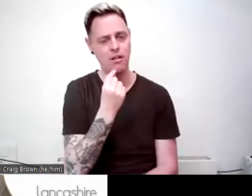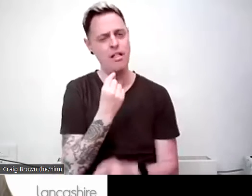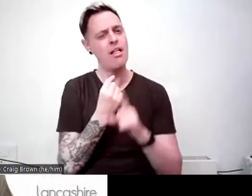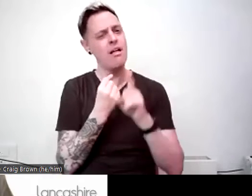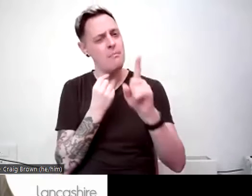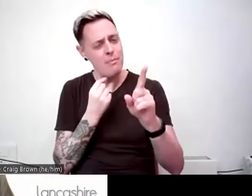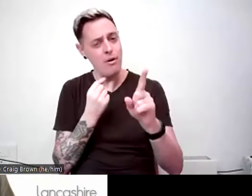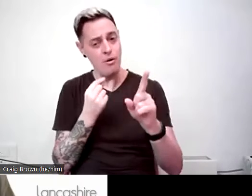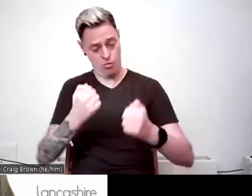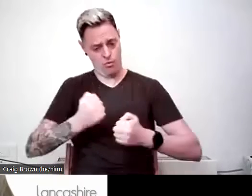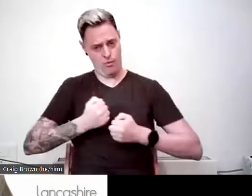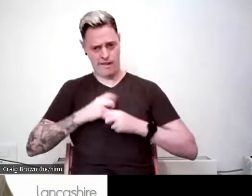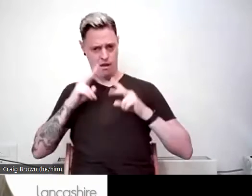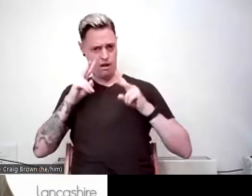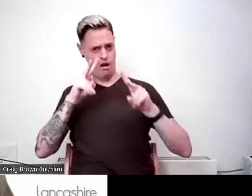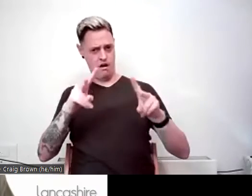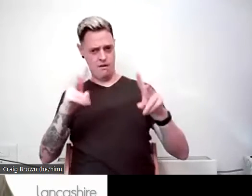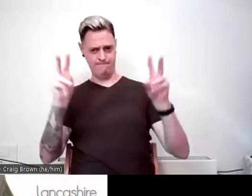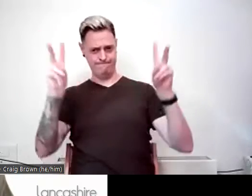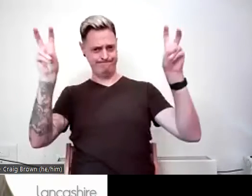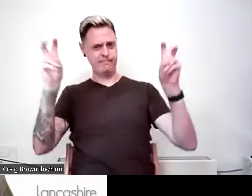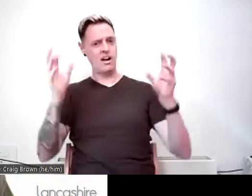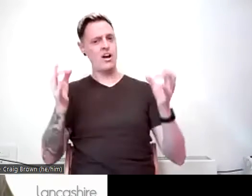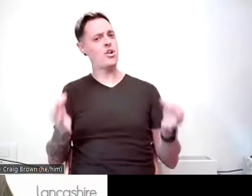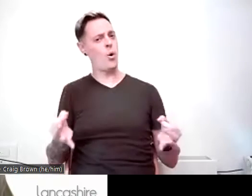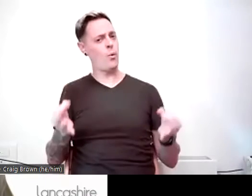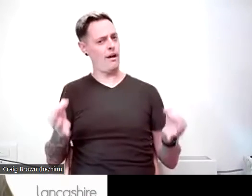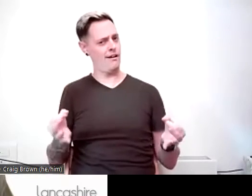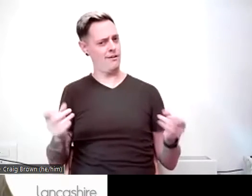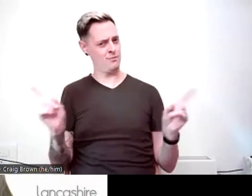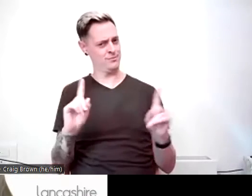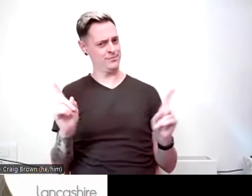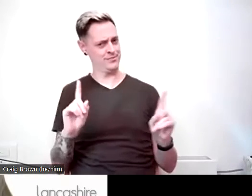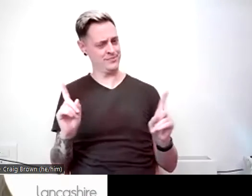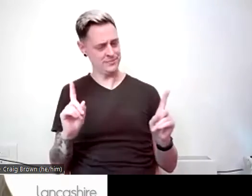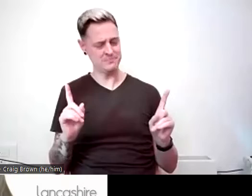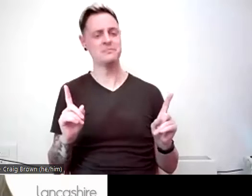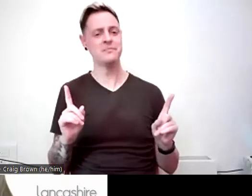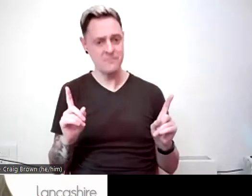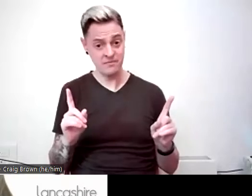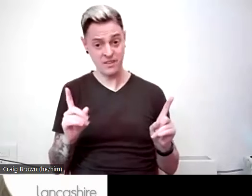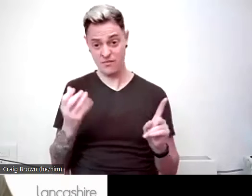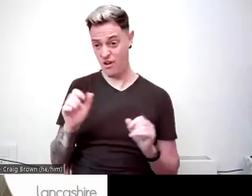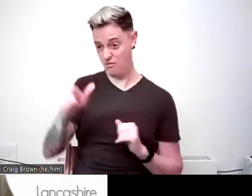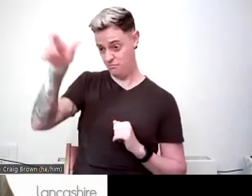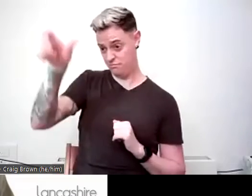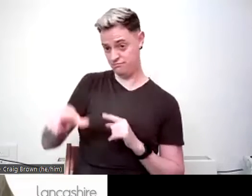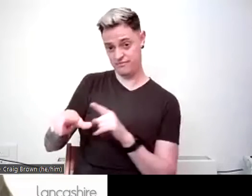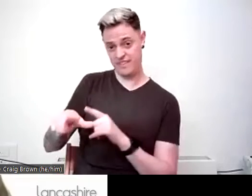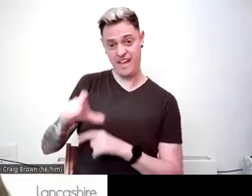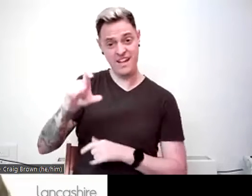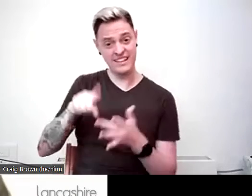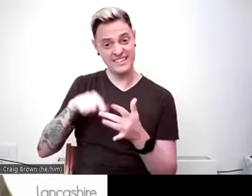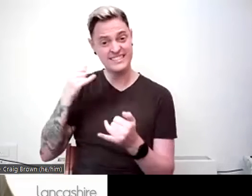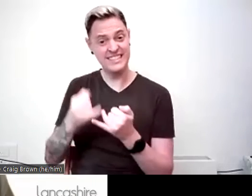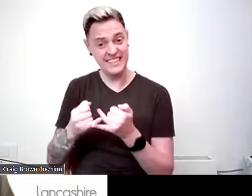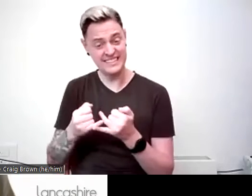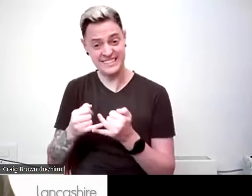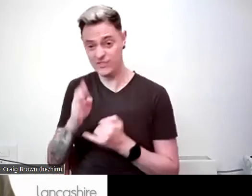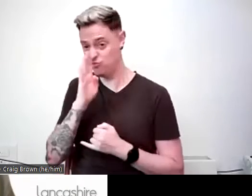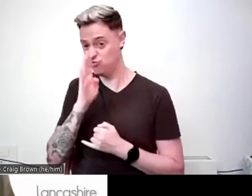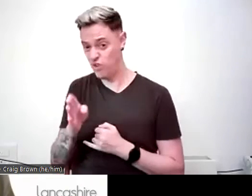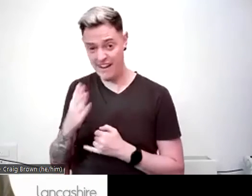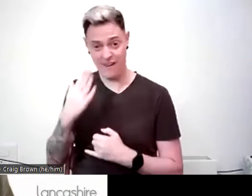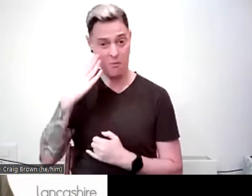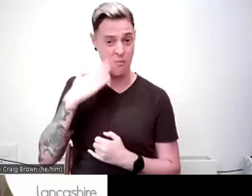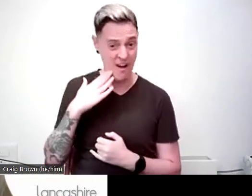what we see as yoga, we do see cis people, heterosexual people,